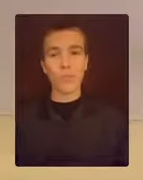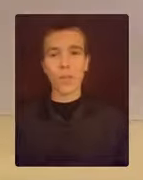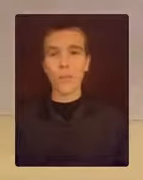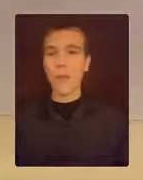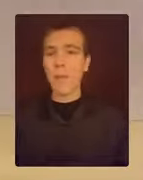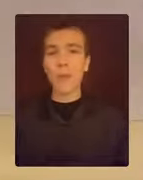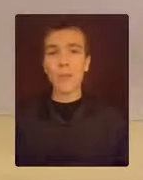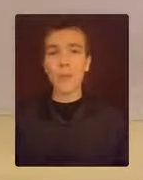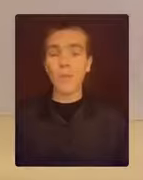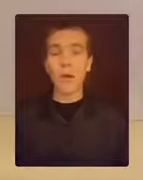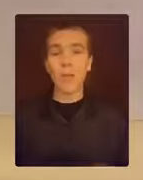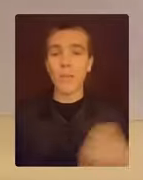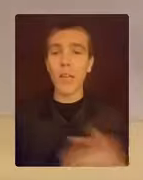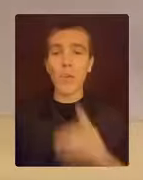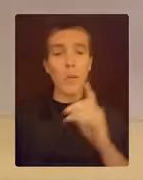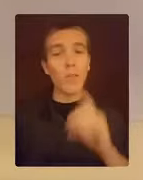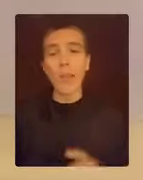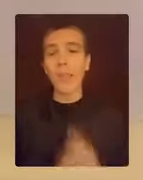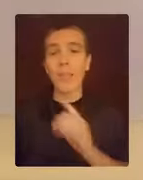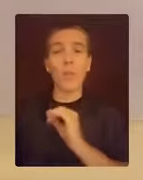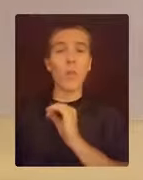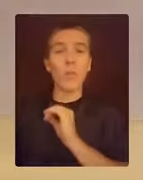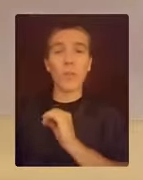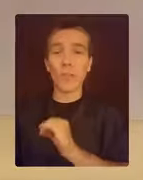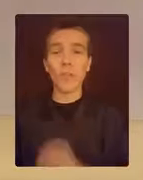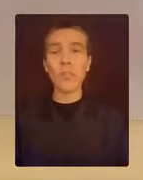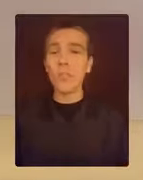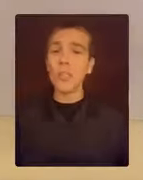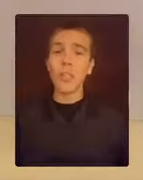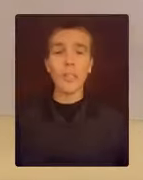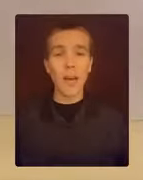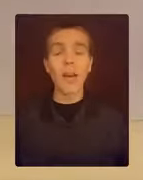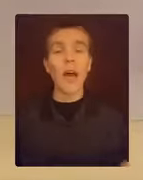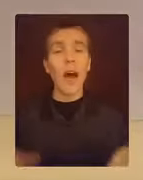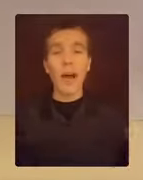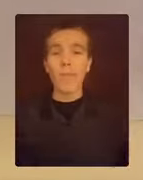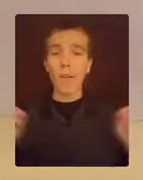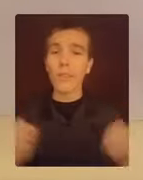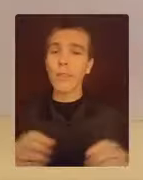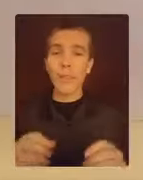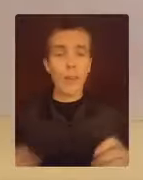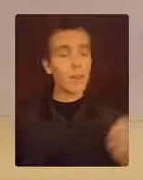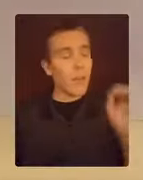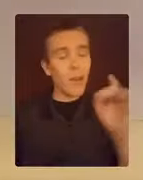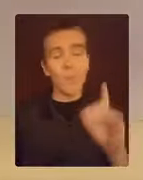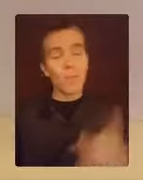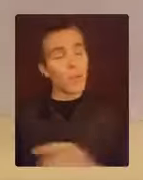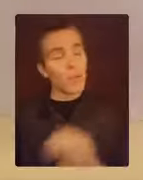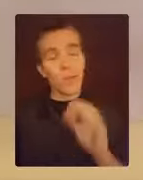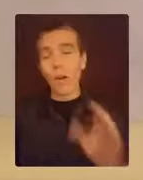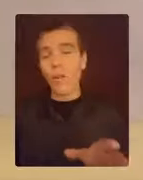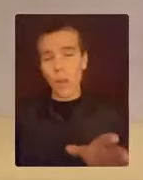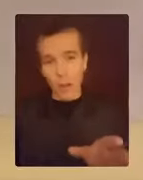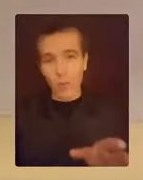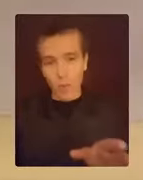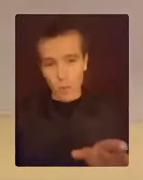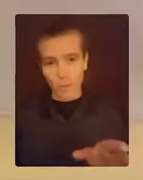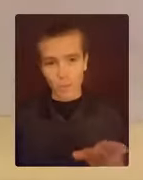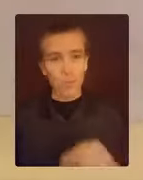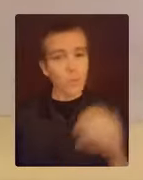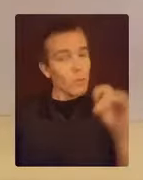lucid dream. Now, most people, I'm gonna tell you one thing that will completely shut down. I have nothing now. We're going to go a little